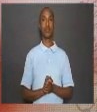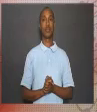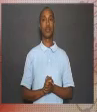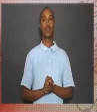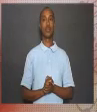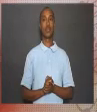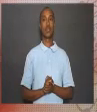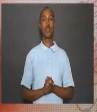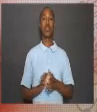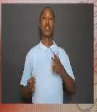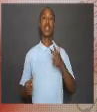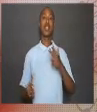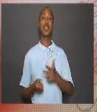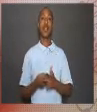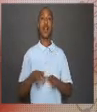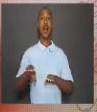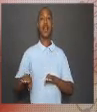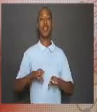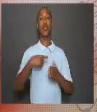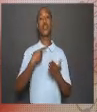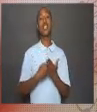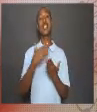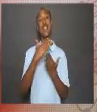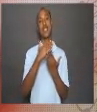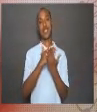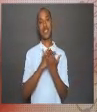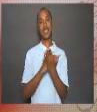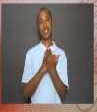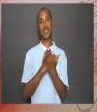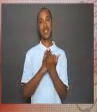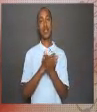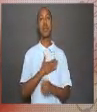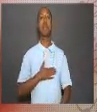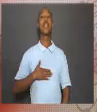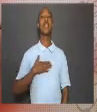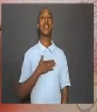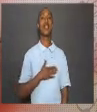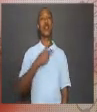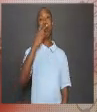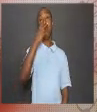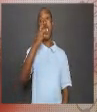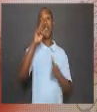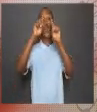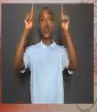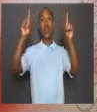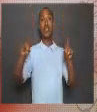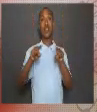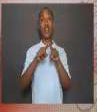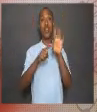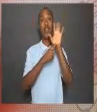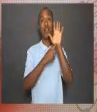For the third activity of this lesson, please watch your screen.